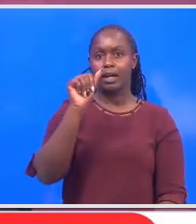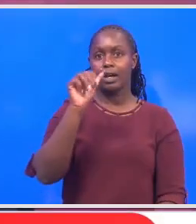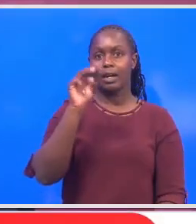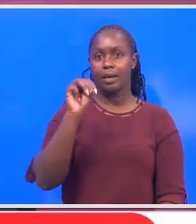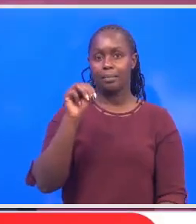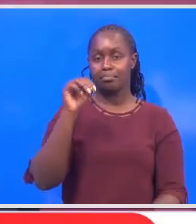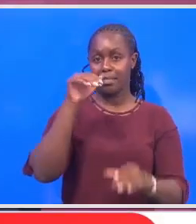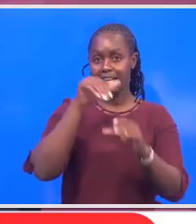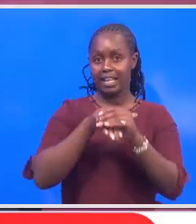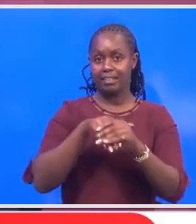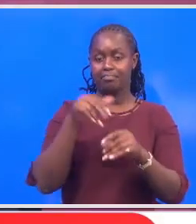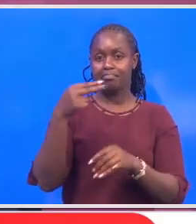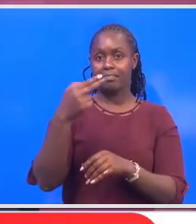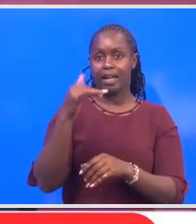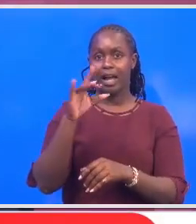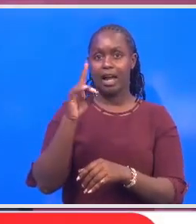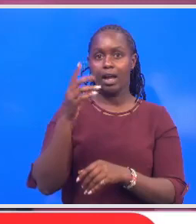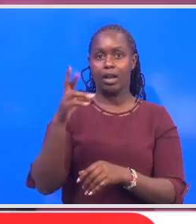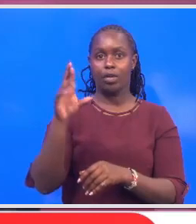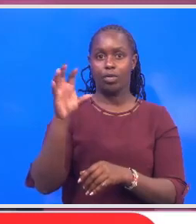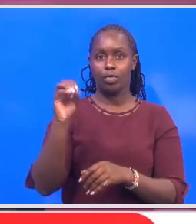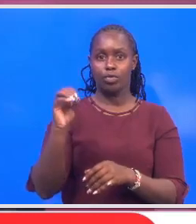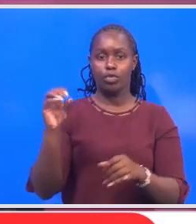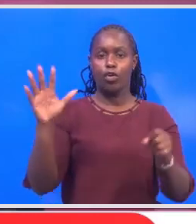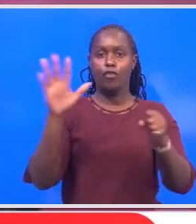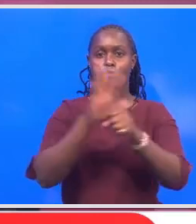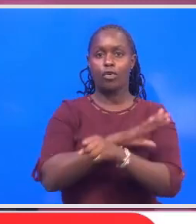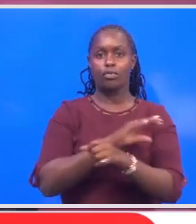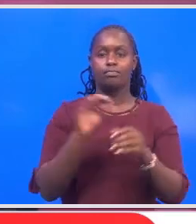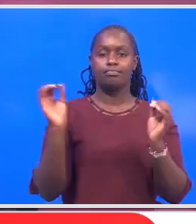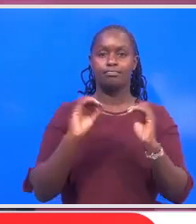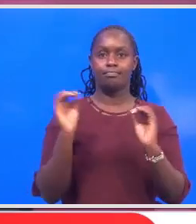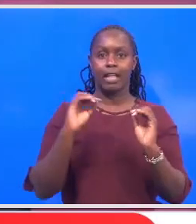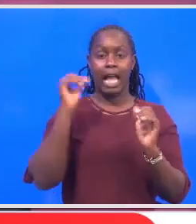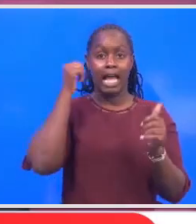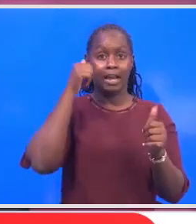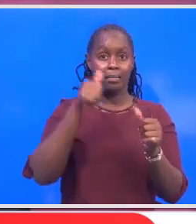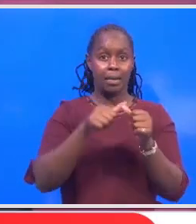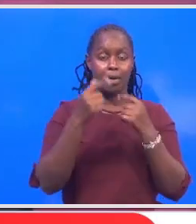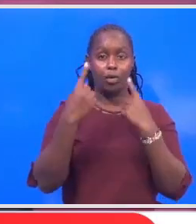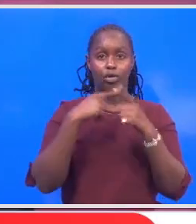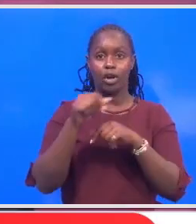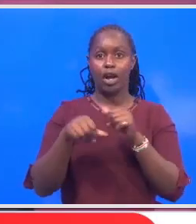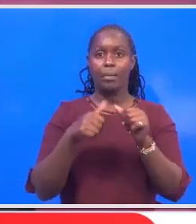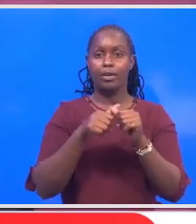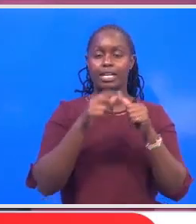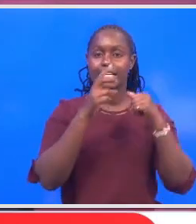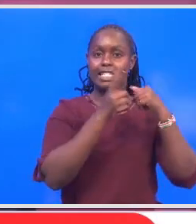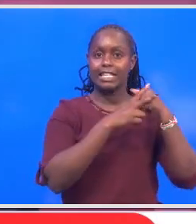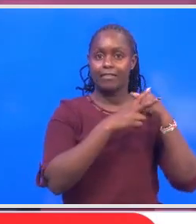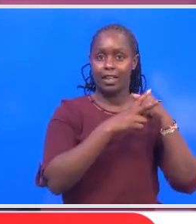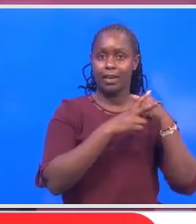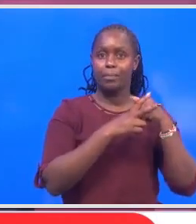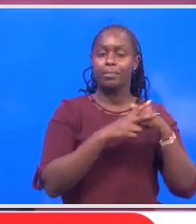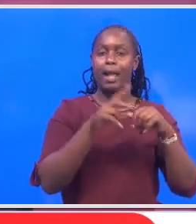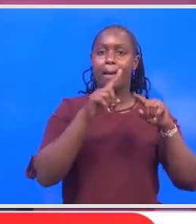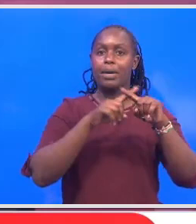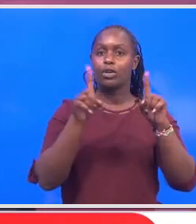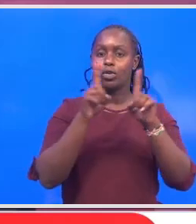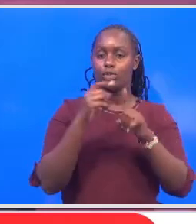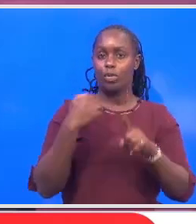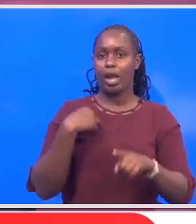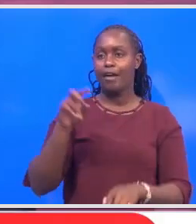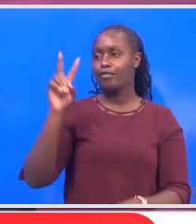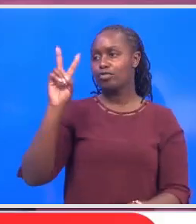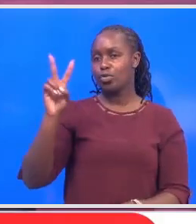full. Mm-hmm. Now, remember, we talk of the Seven Forks dams. Yes. We still have two more dams that we have not done. One is